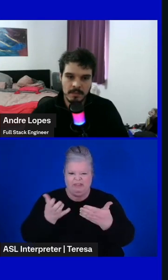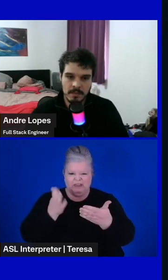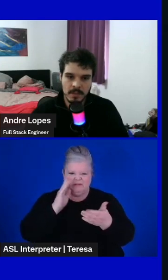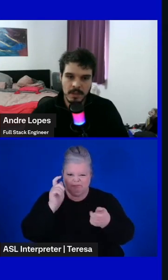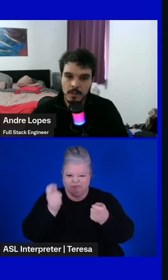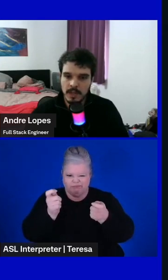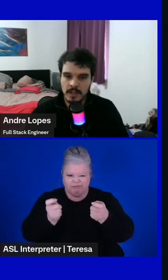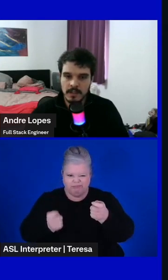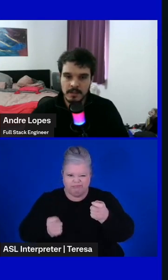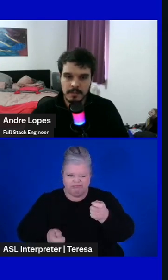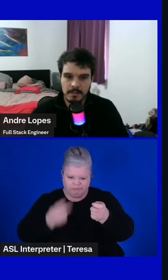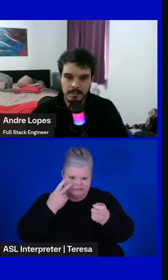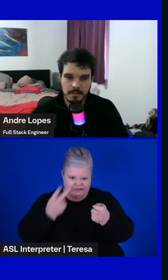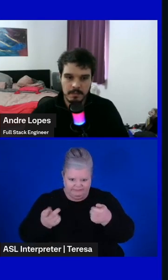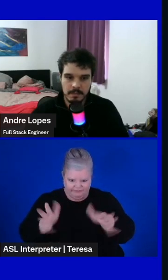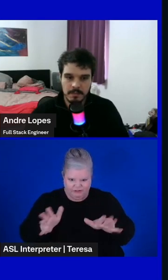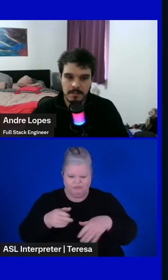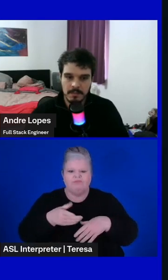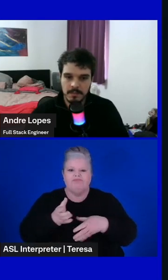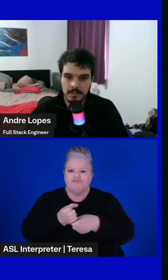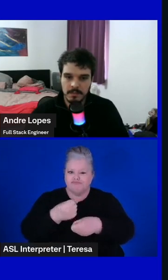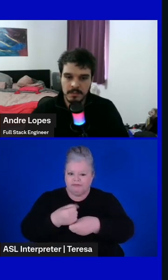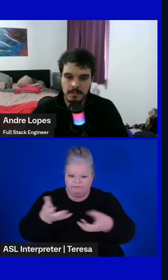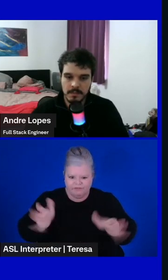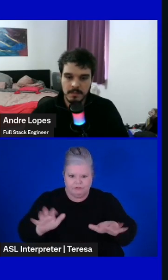here, created,